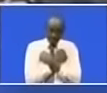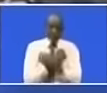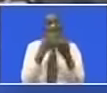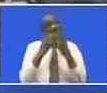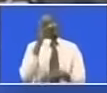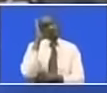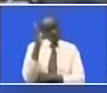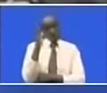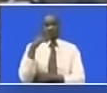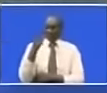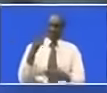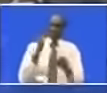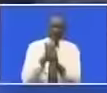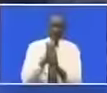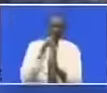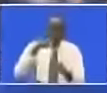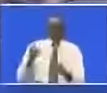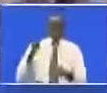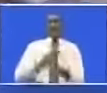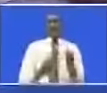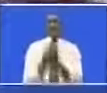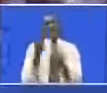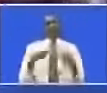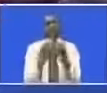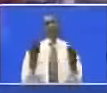Mwenyezi Mungu kwa kutufikisha siku ya leo.